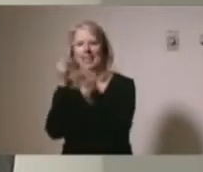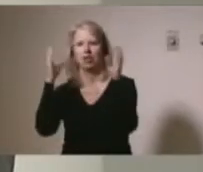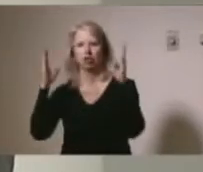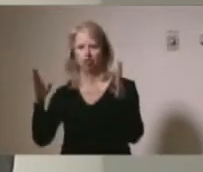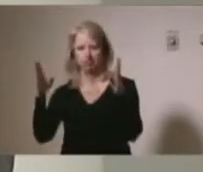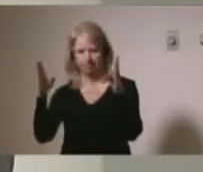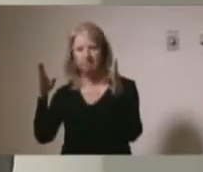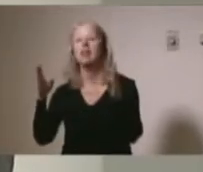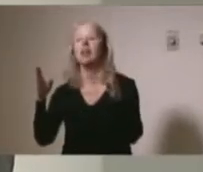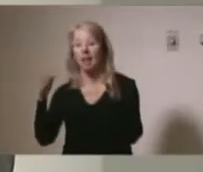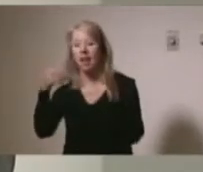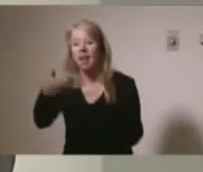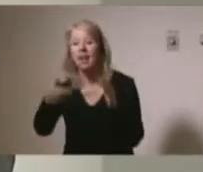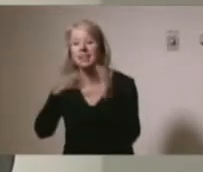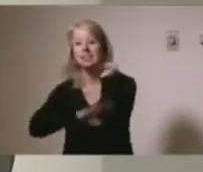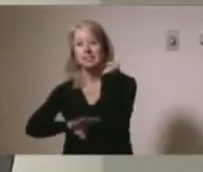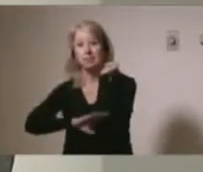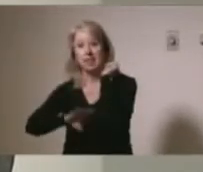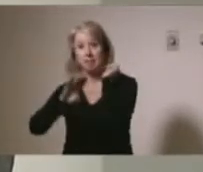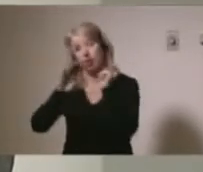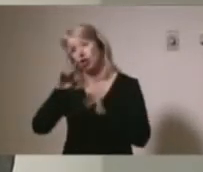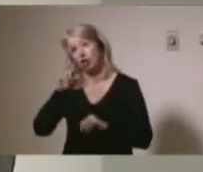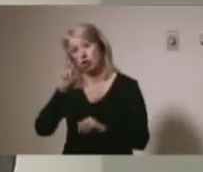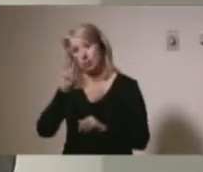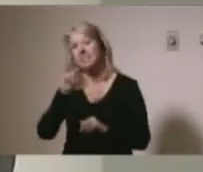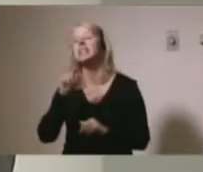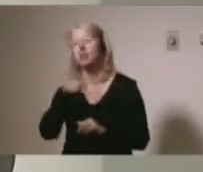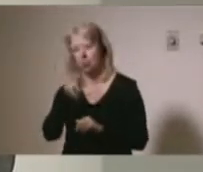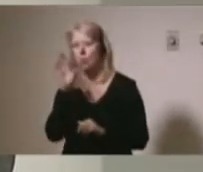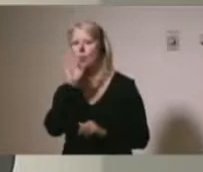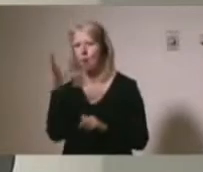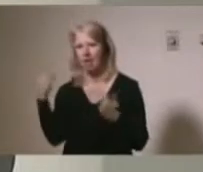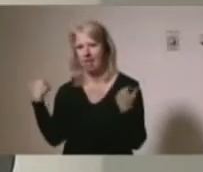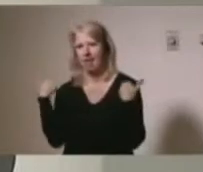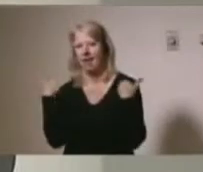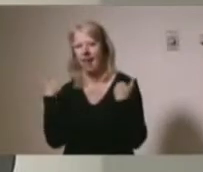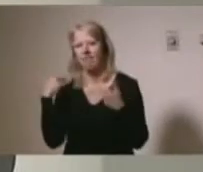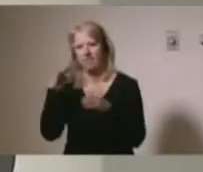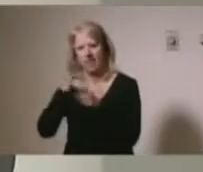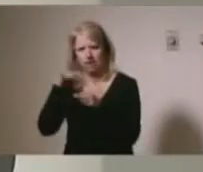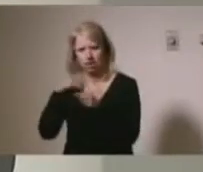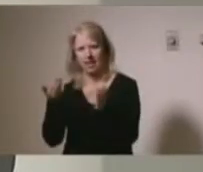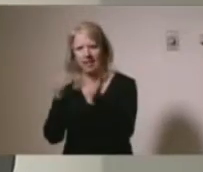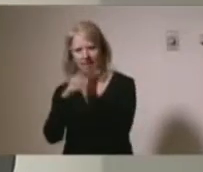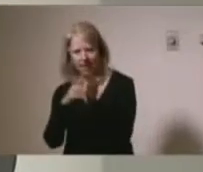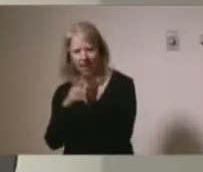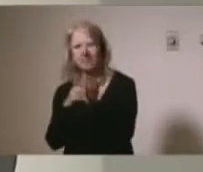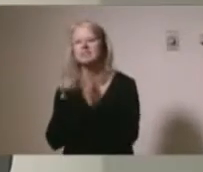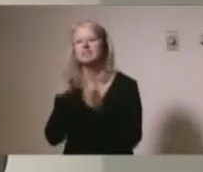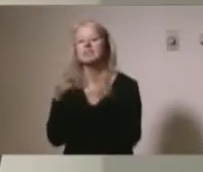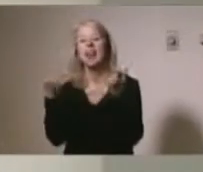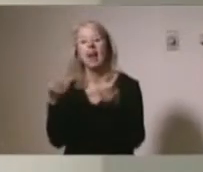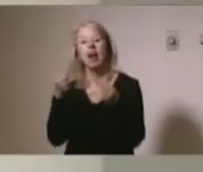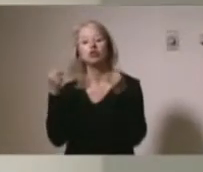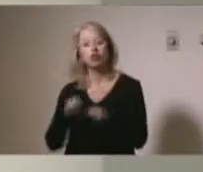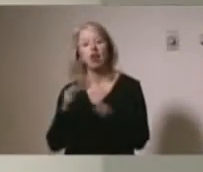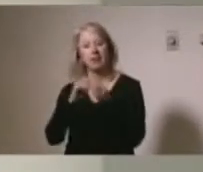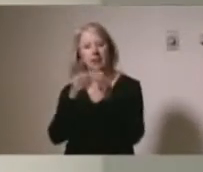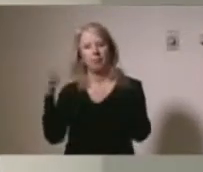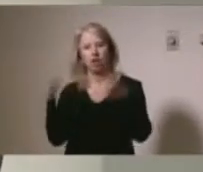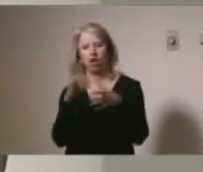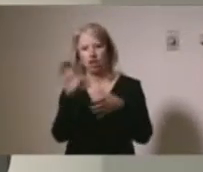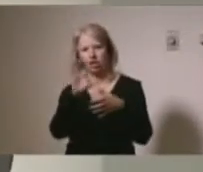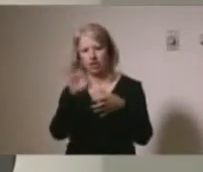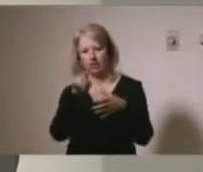in September 20. The current government is a Conservative one, made up of coalition parties to secure